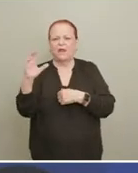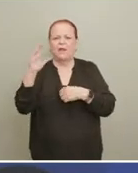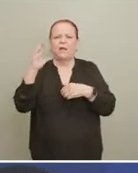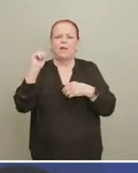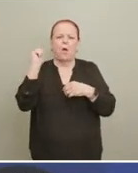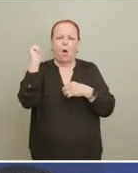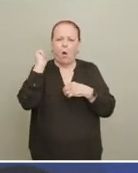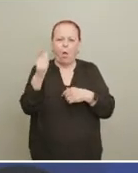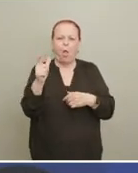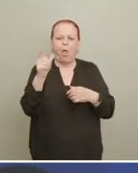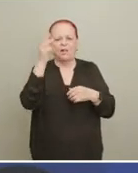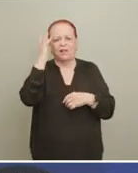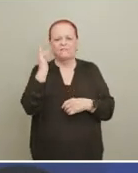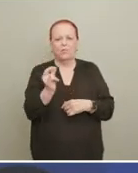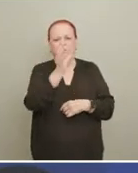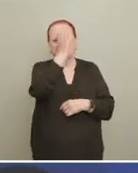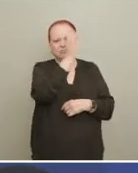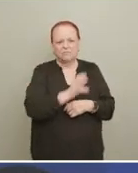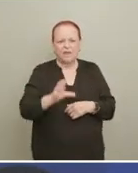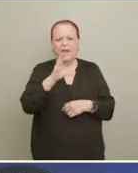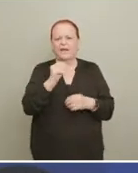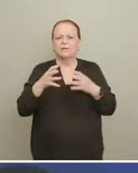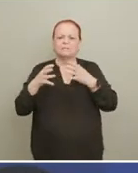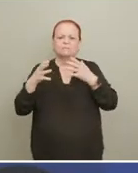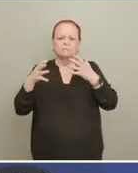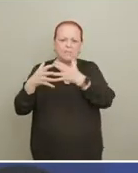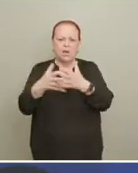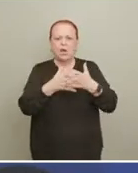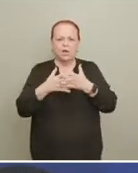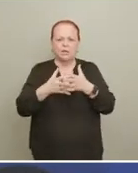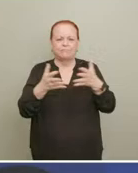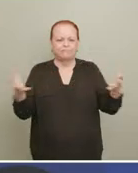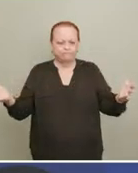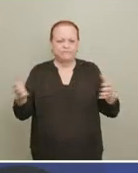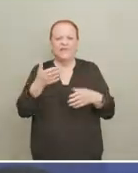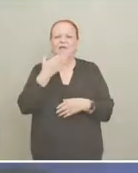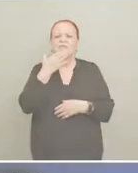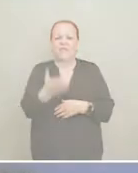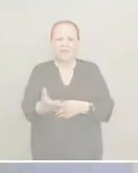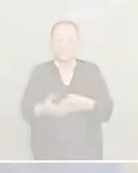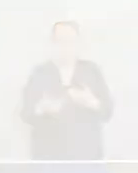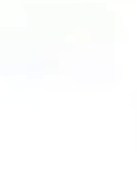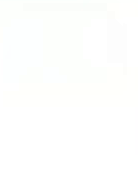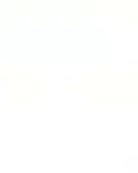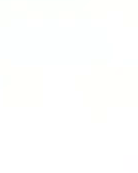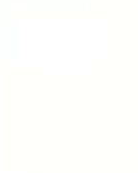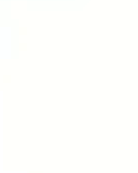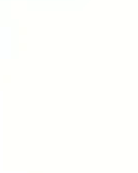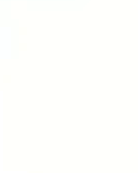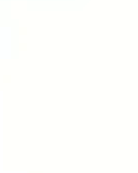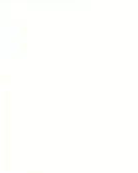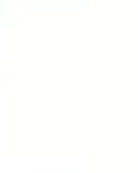go forward. So thank you all for coming here this afternoon. Thank you. Thank you.